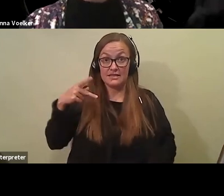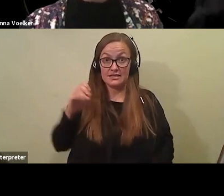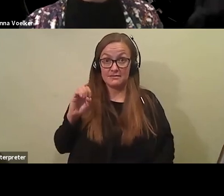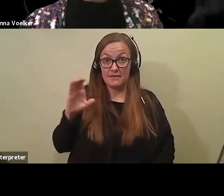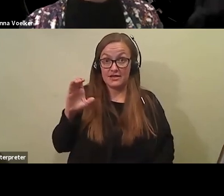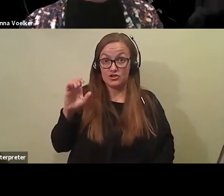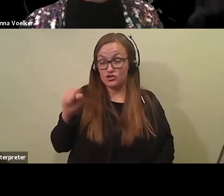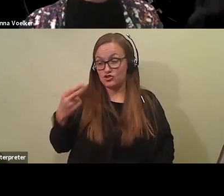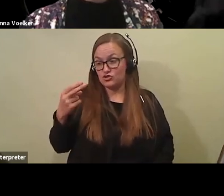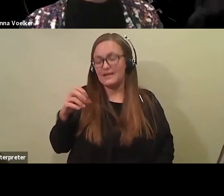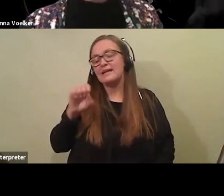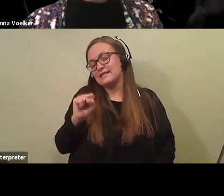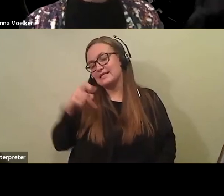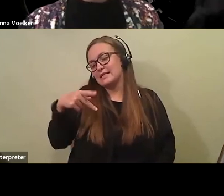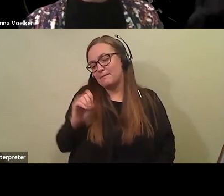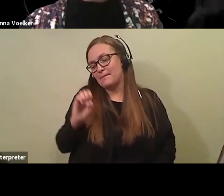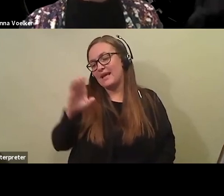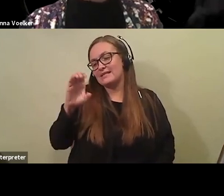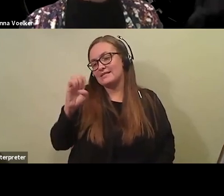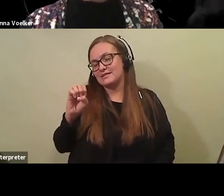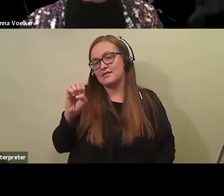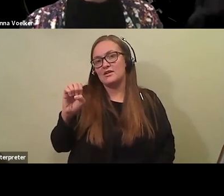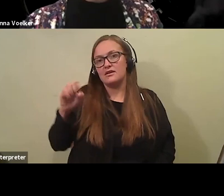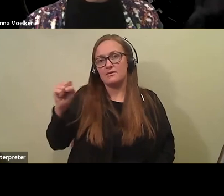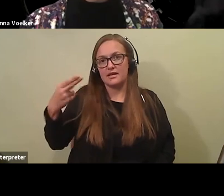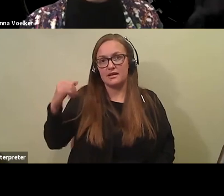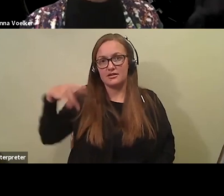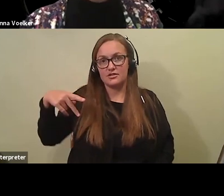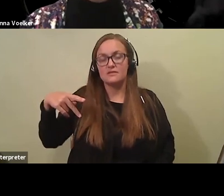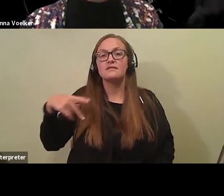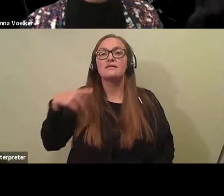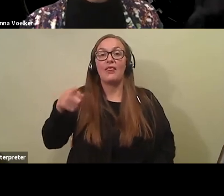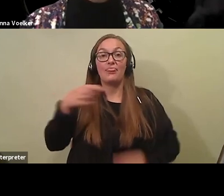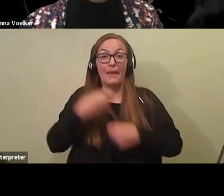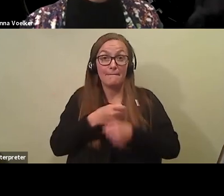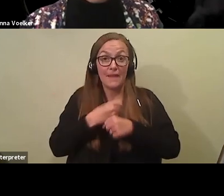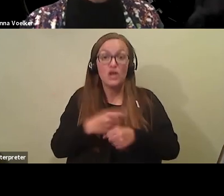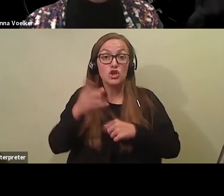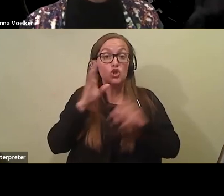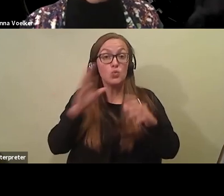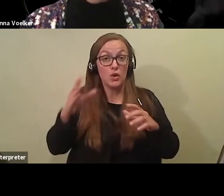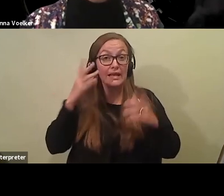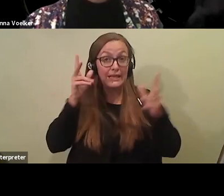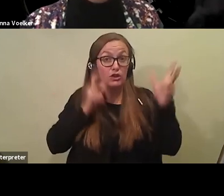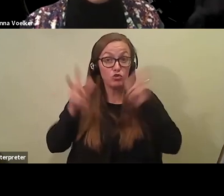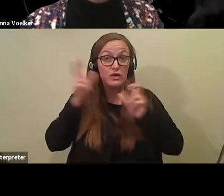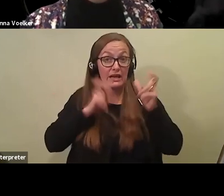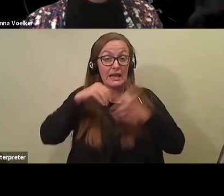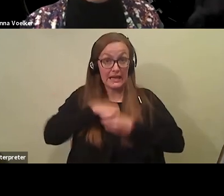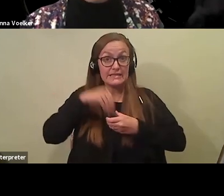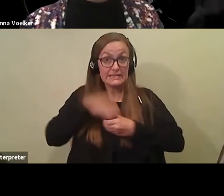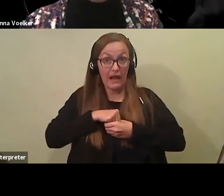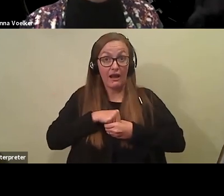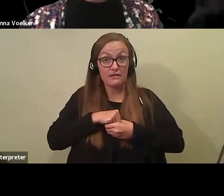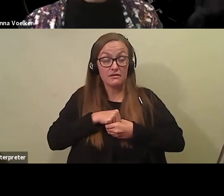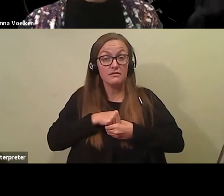were, you know, creating blasters and being shot at and stuff, you would hear that within the spaceship, because you're within the